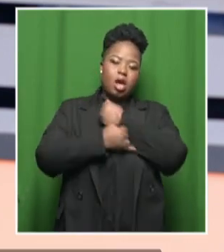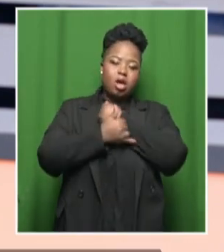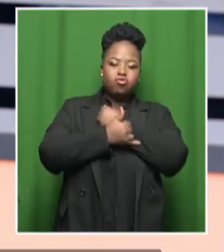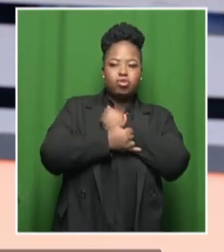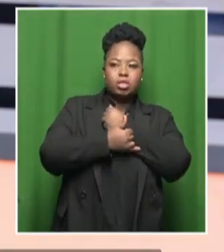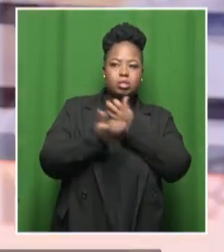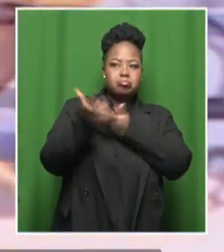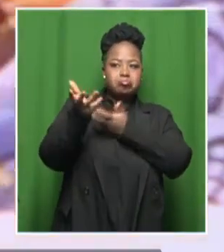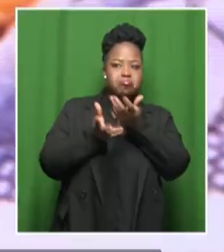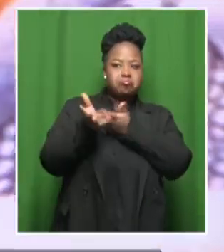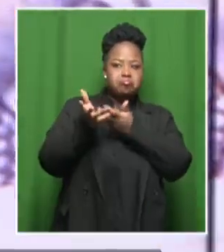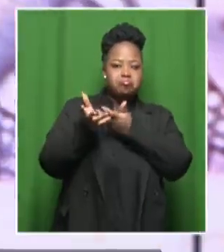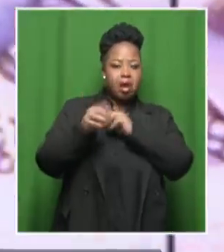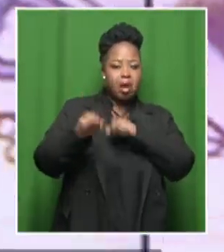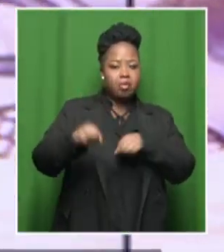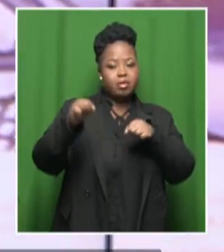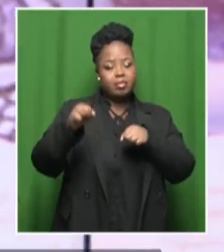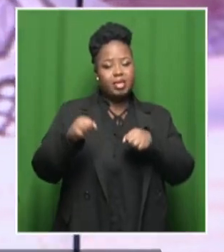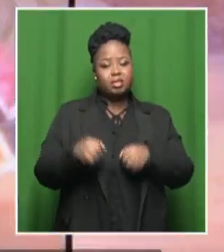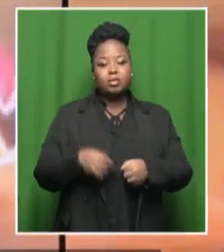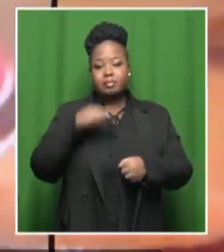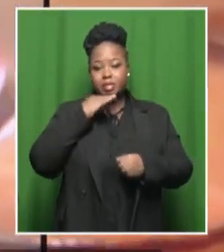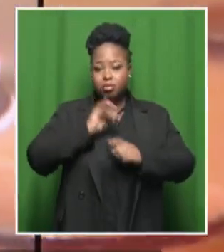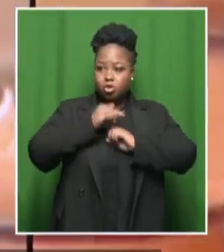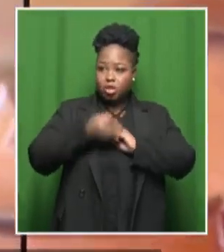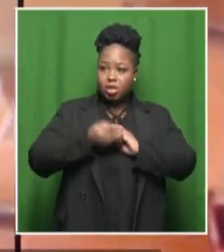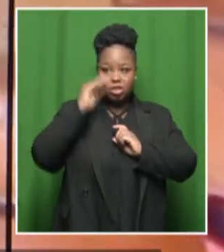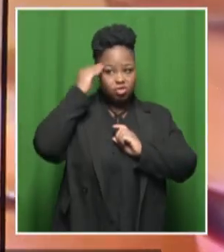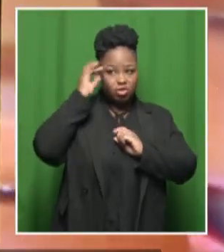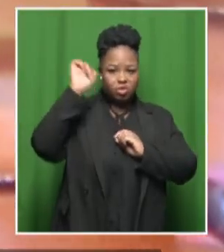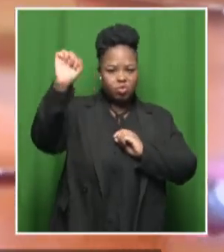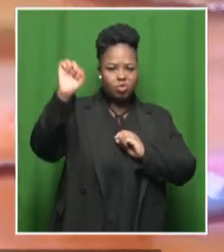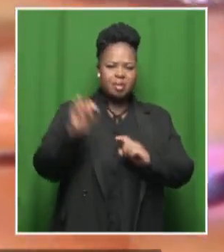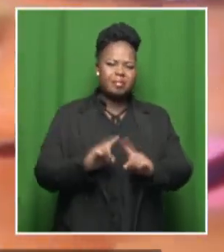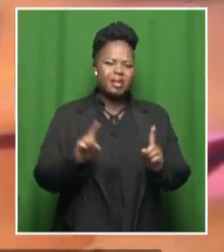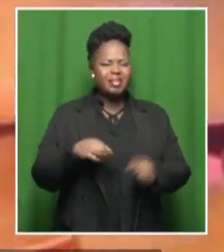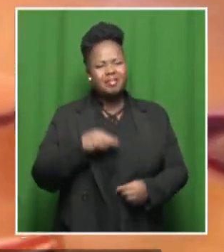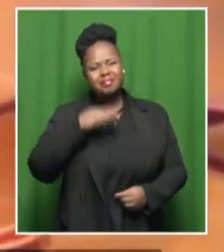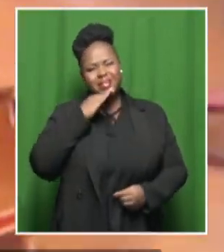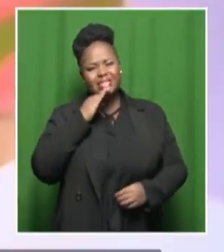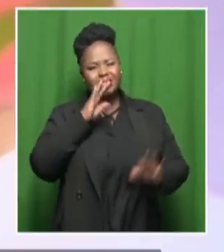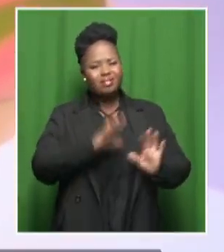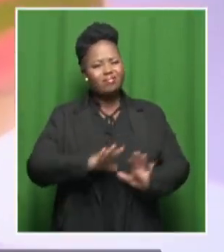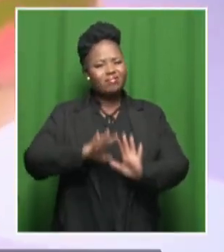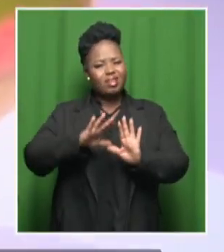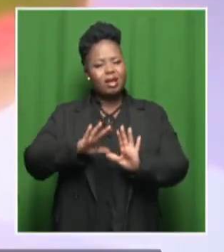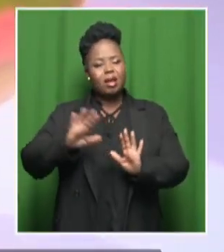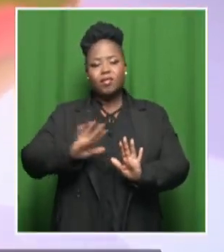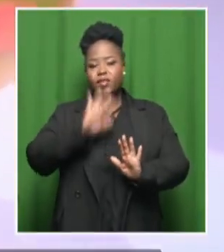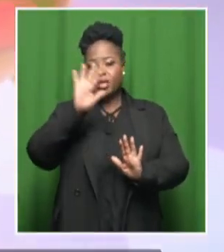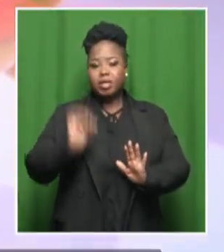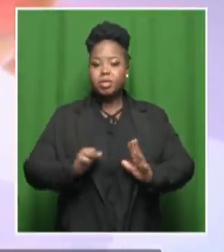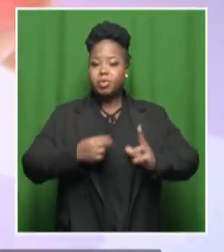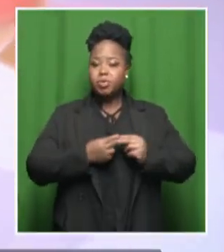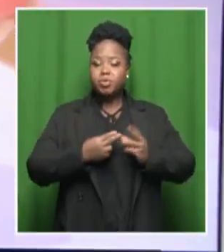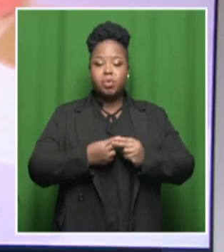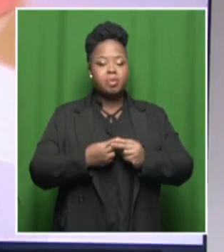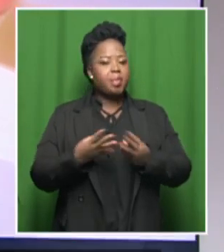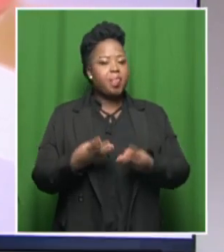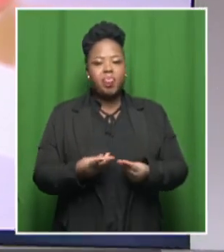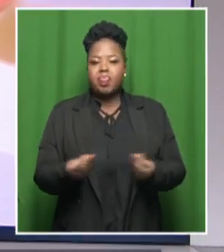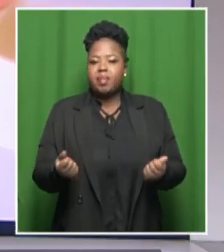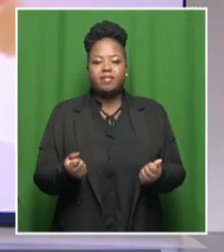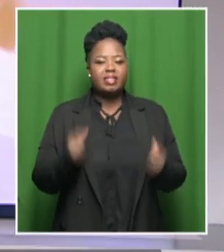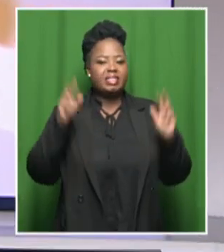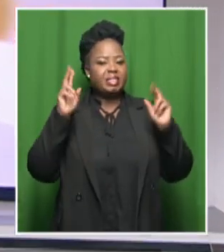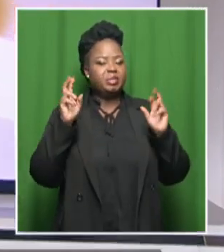that the continent and the African Union lacks in its responses to prevailing peace and security measures and issues? Because, you